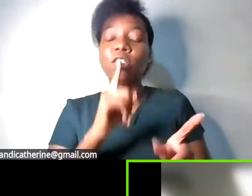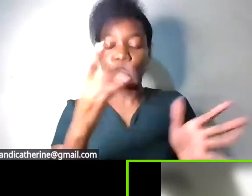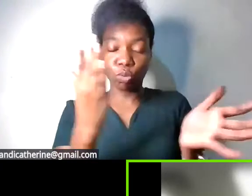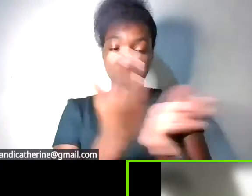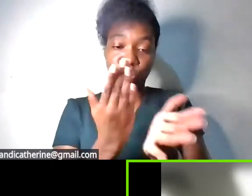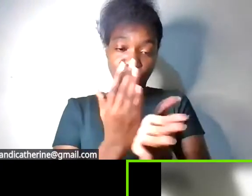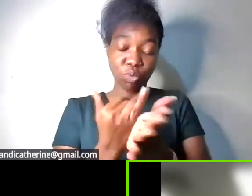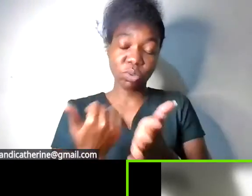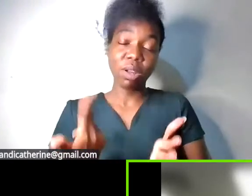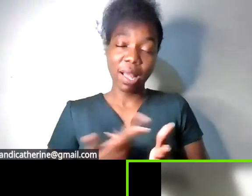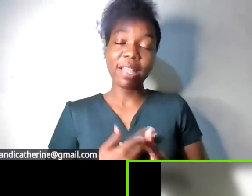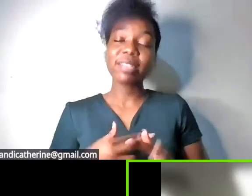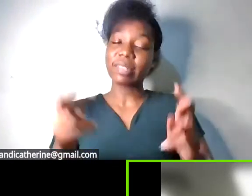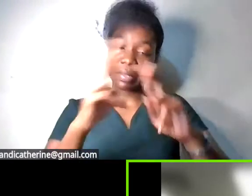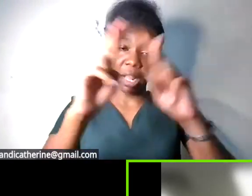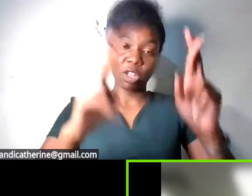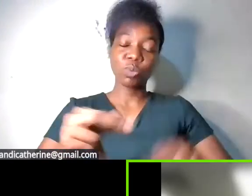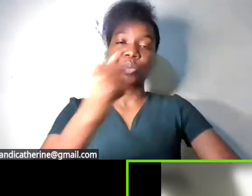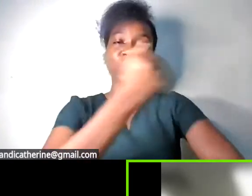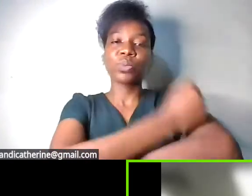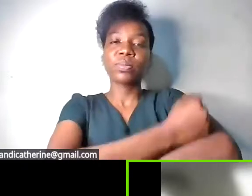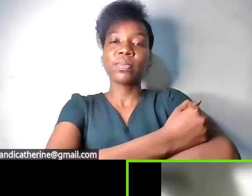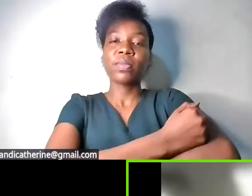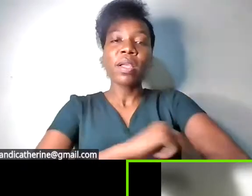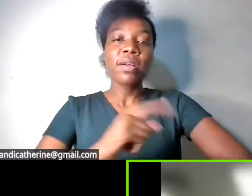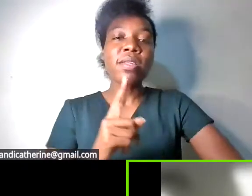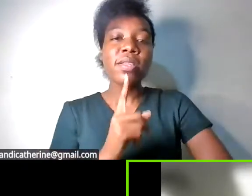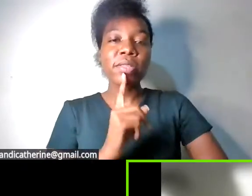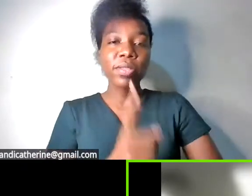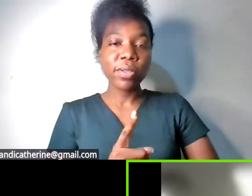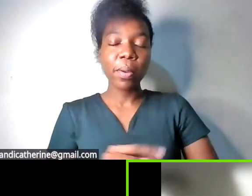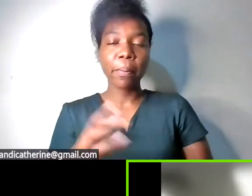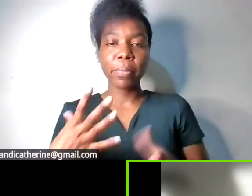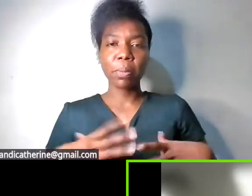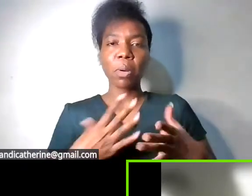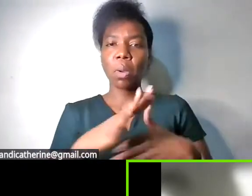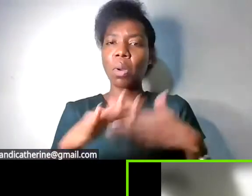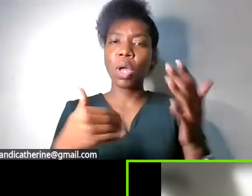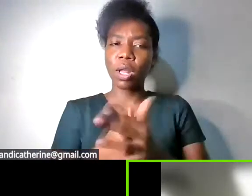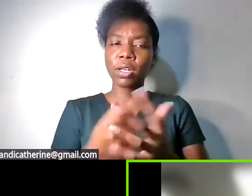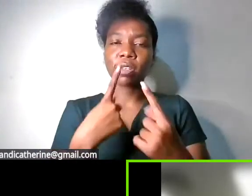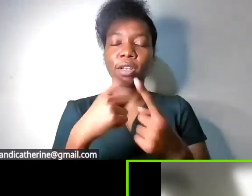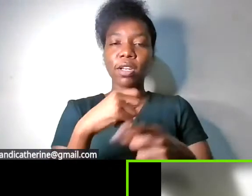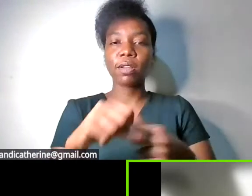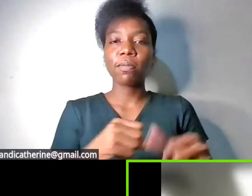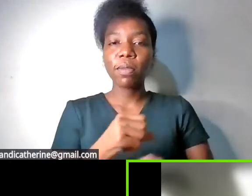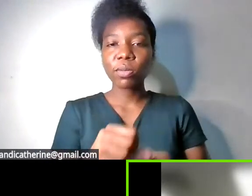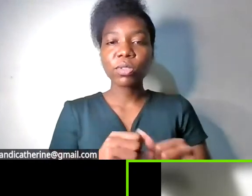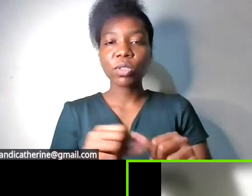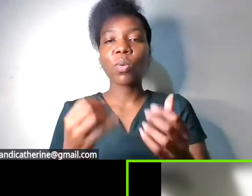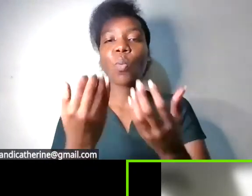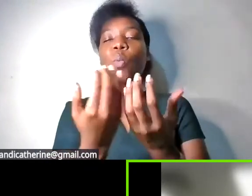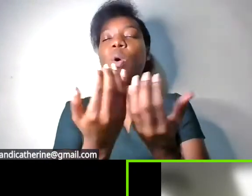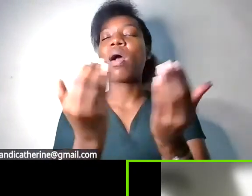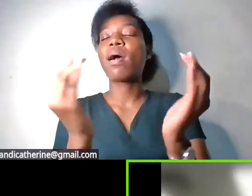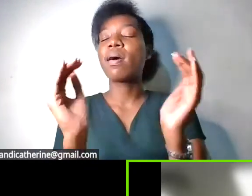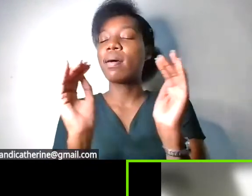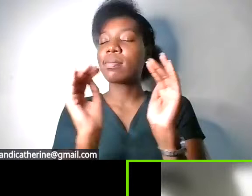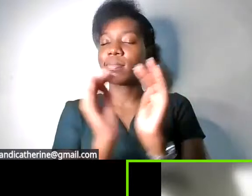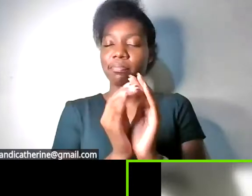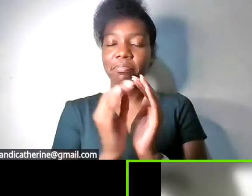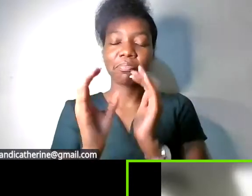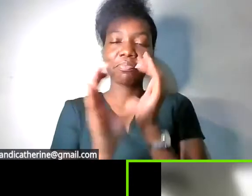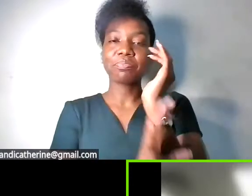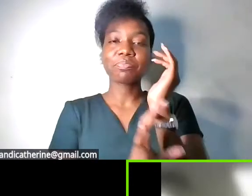choice. Everyone talks about being a global citizen and learning other perspectives. what is the best way to learn that is to experience